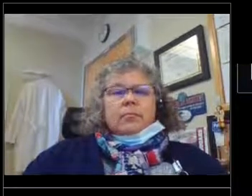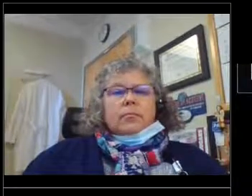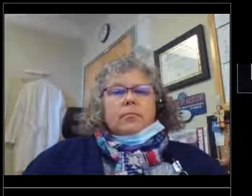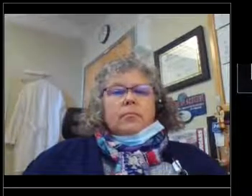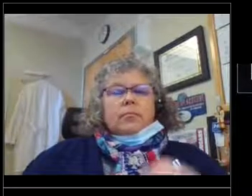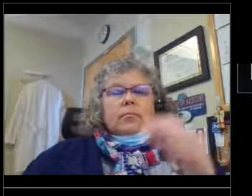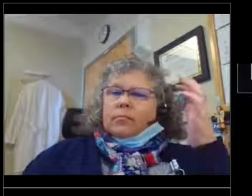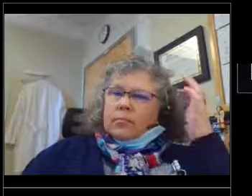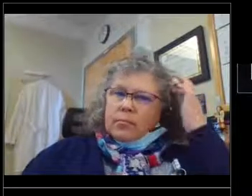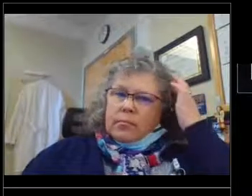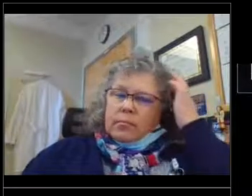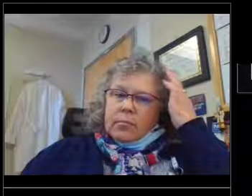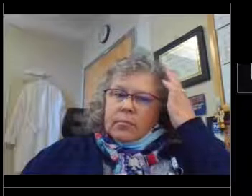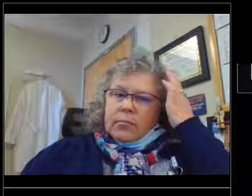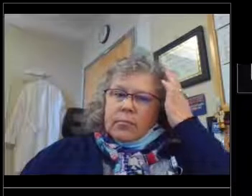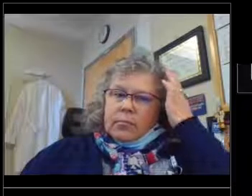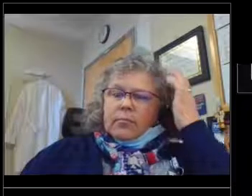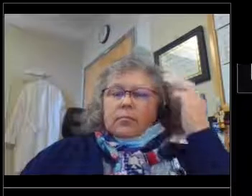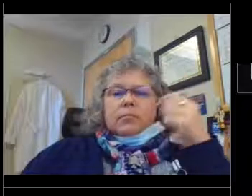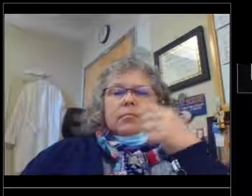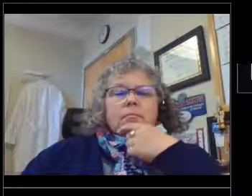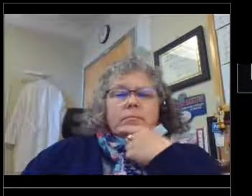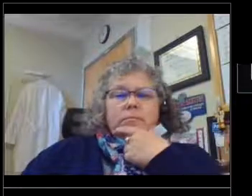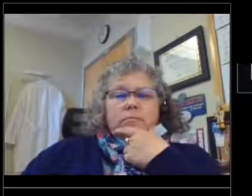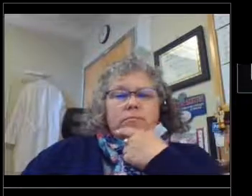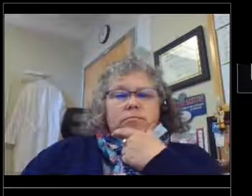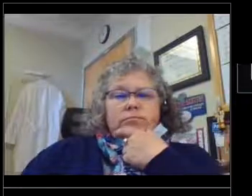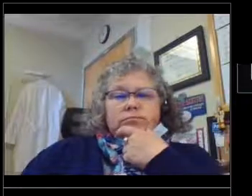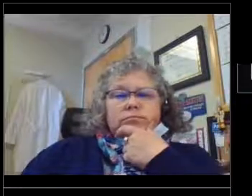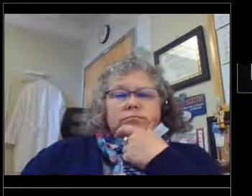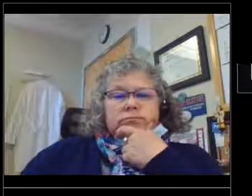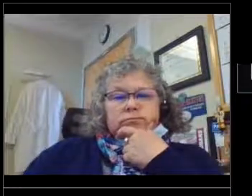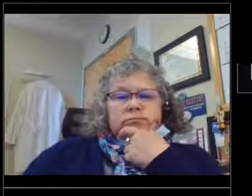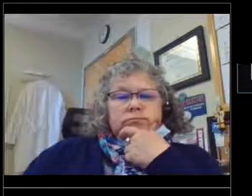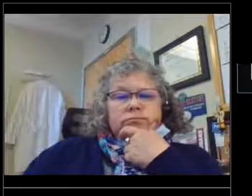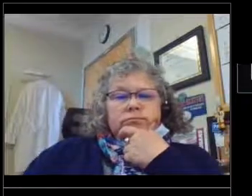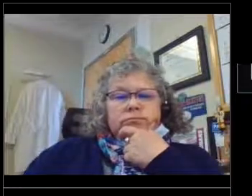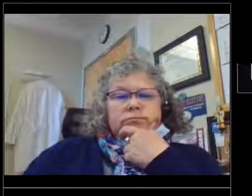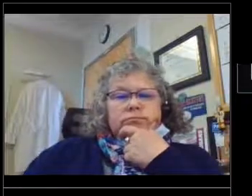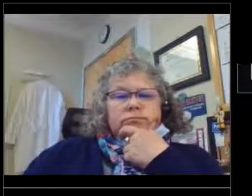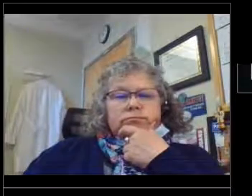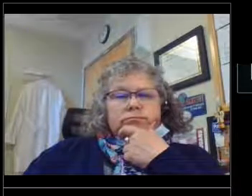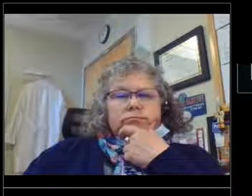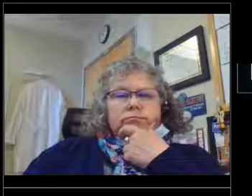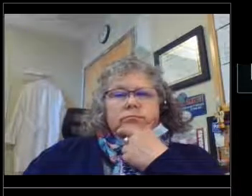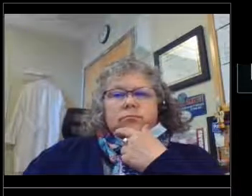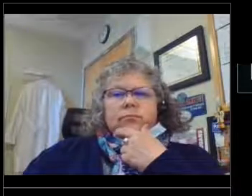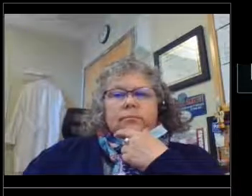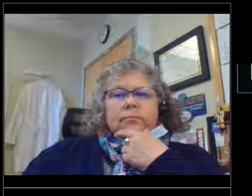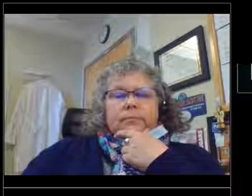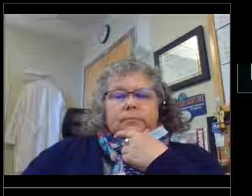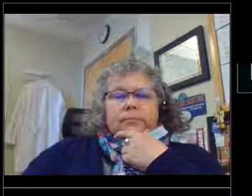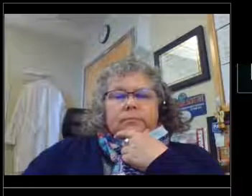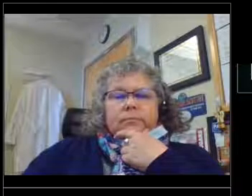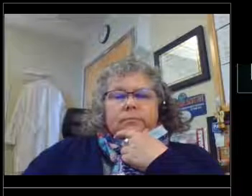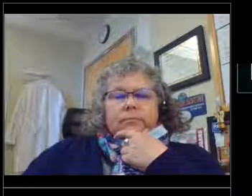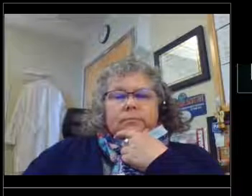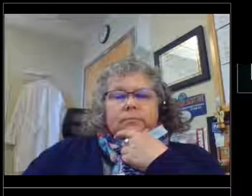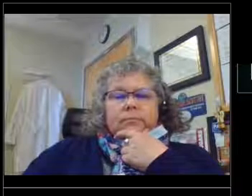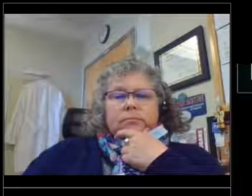a discipline case and their scope of practice became limited, then the PA's scope would also